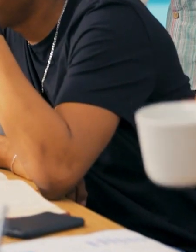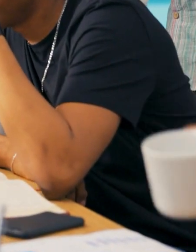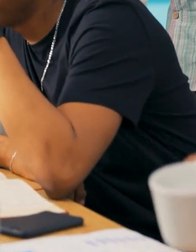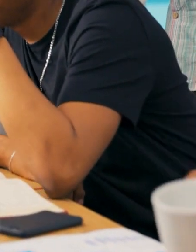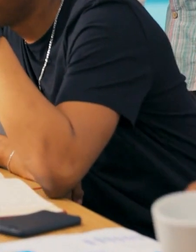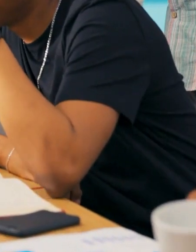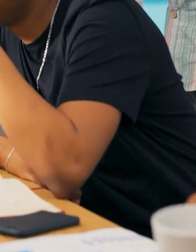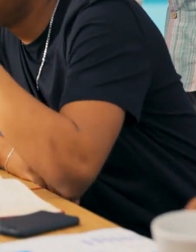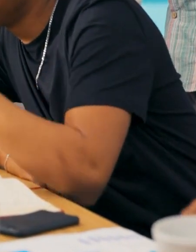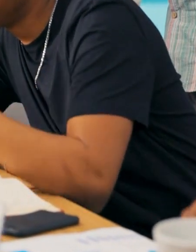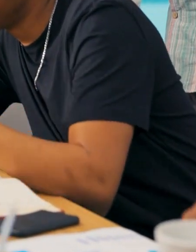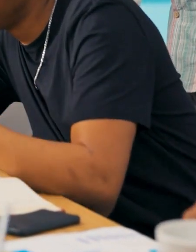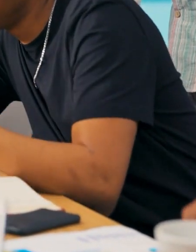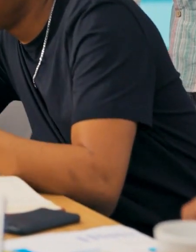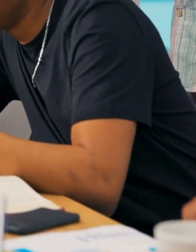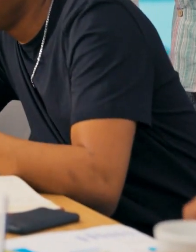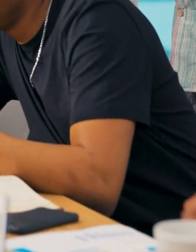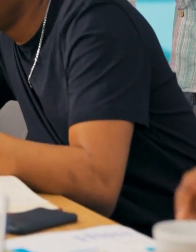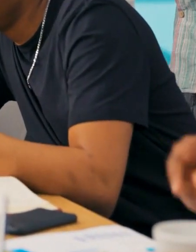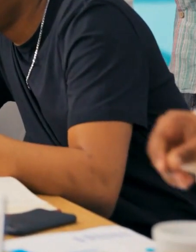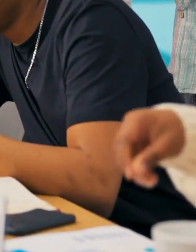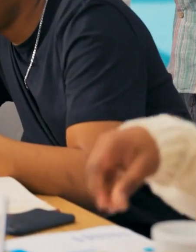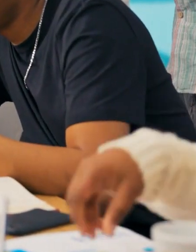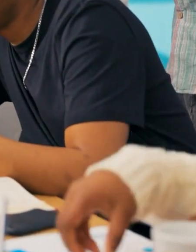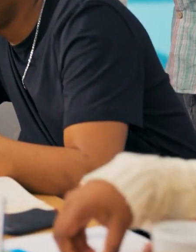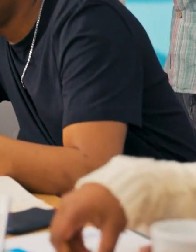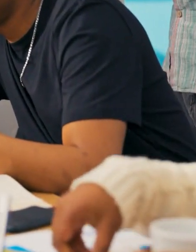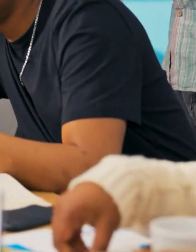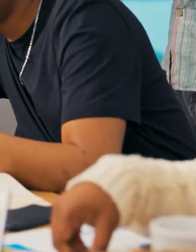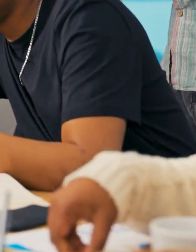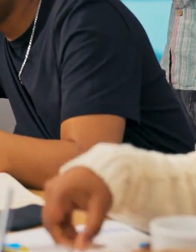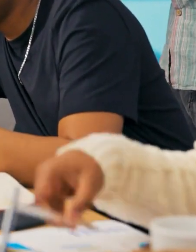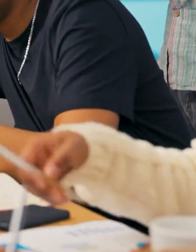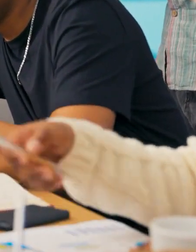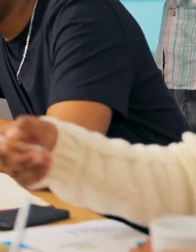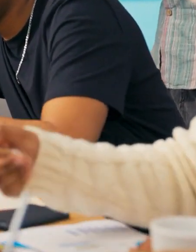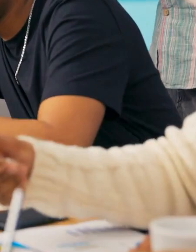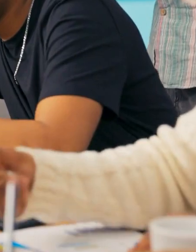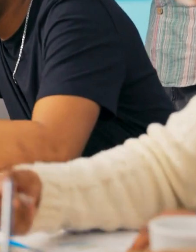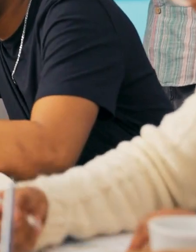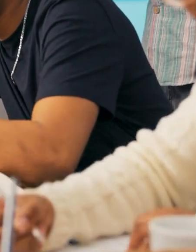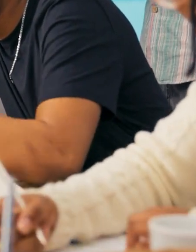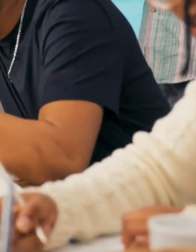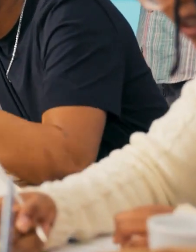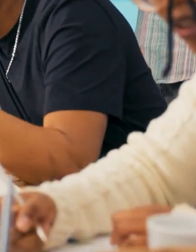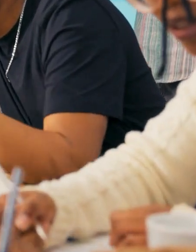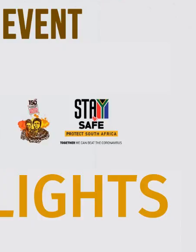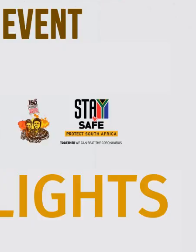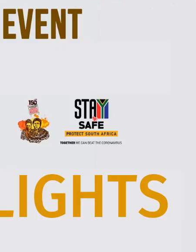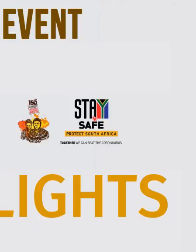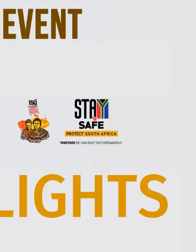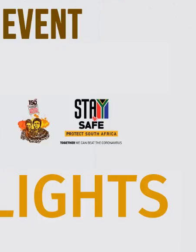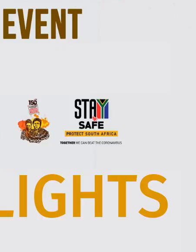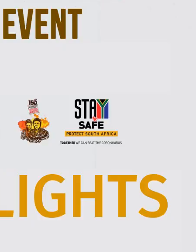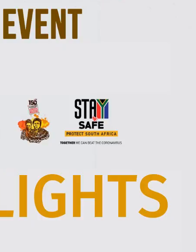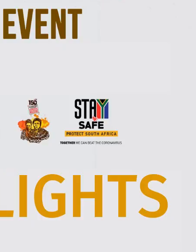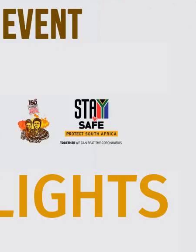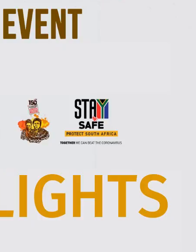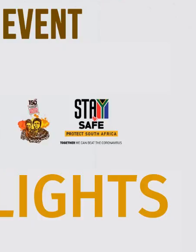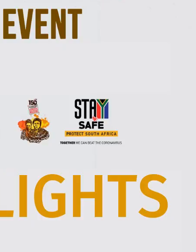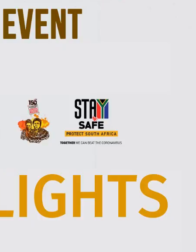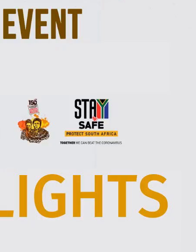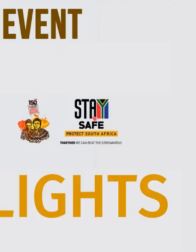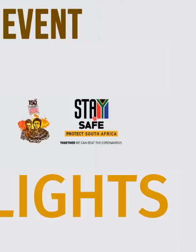accounting, financial institutions, and legal experts, to share their experience and guidance. Here